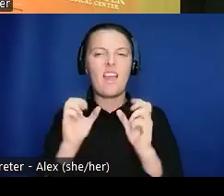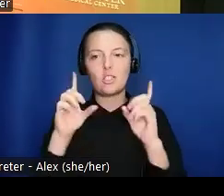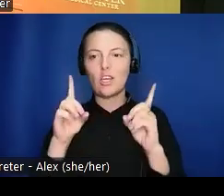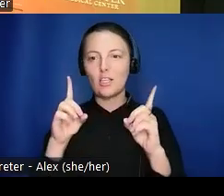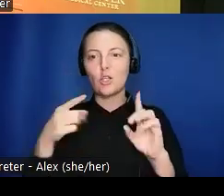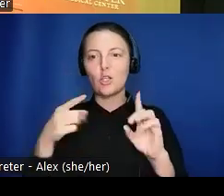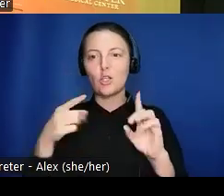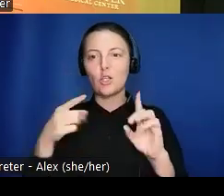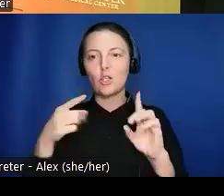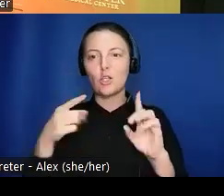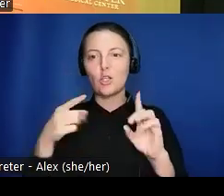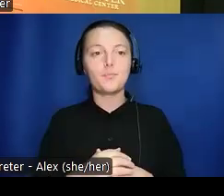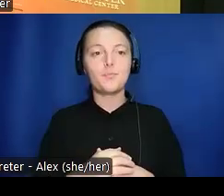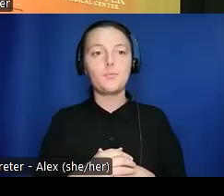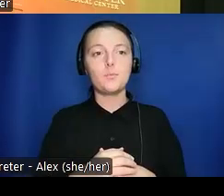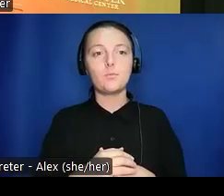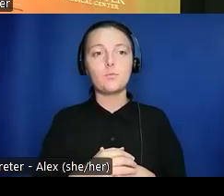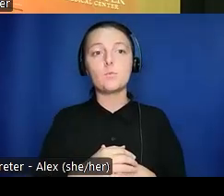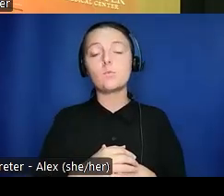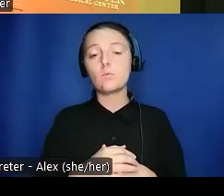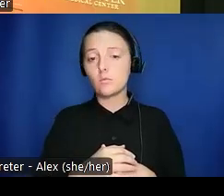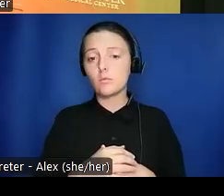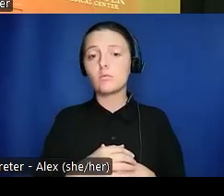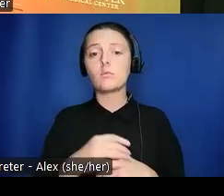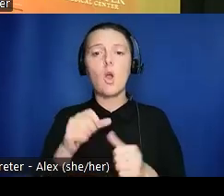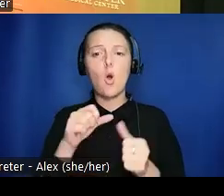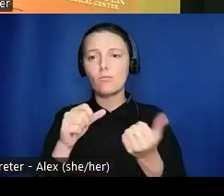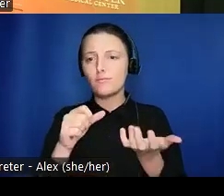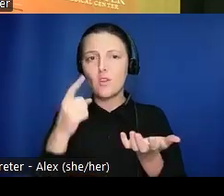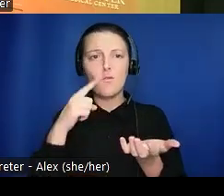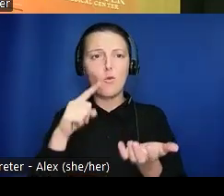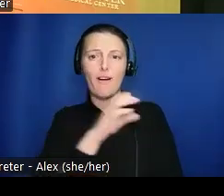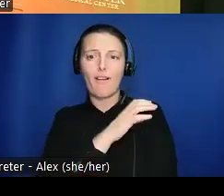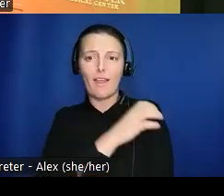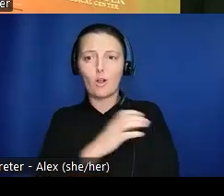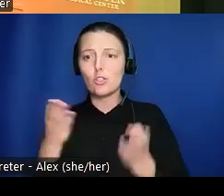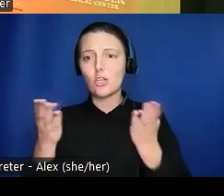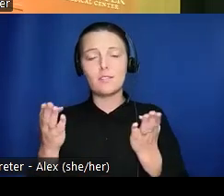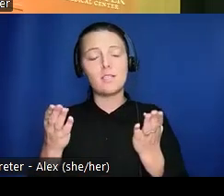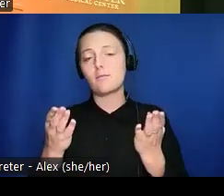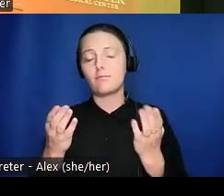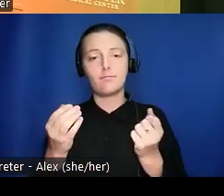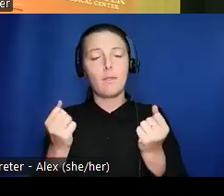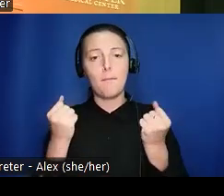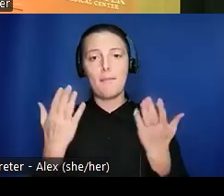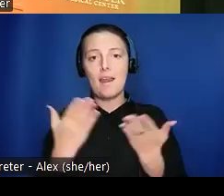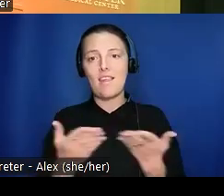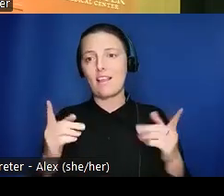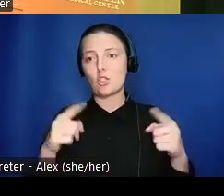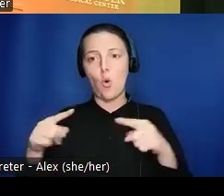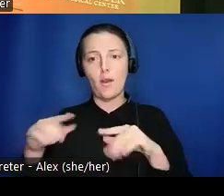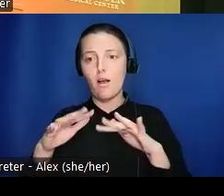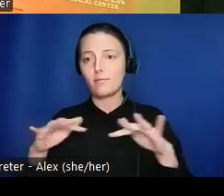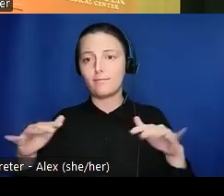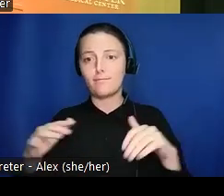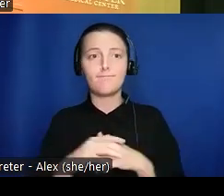On the clinical service, of course, there are lots of things that's going on. I mean, in our CPAP inpatient mobile